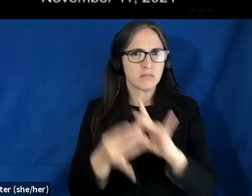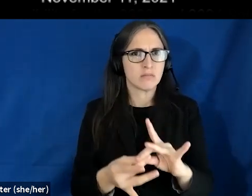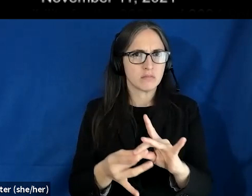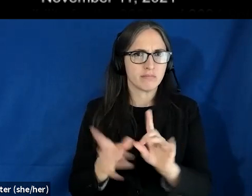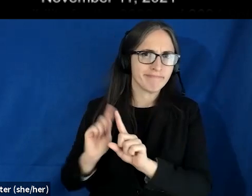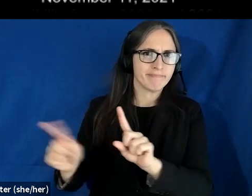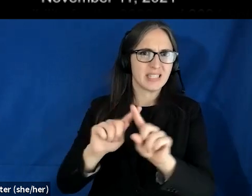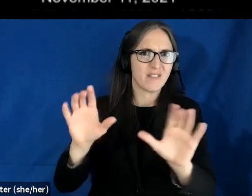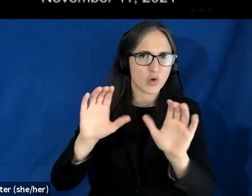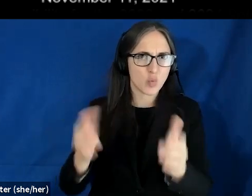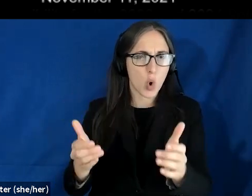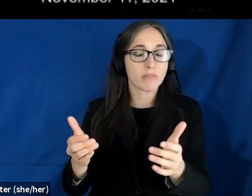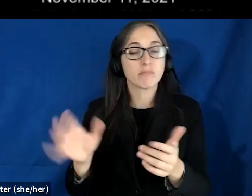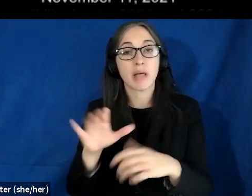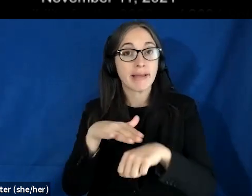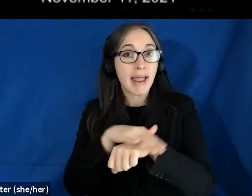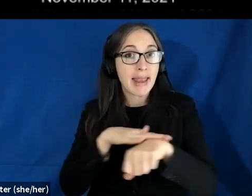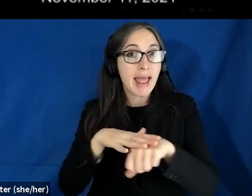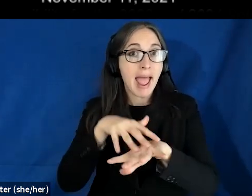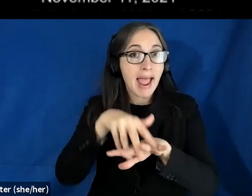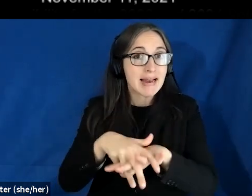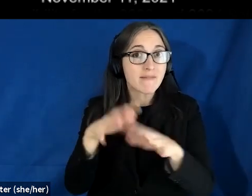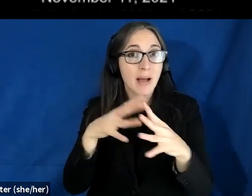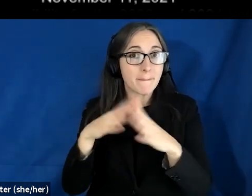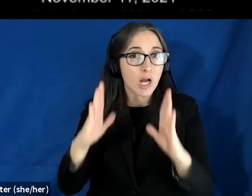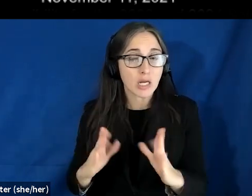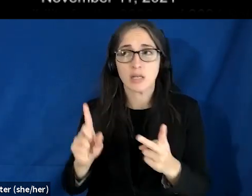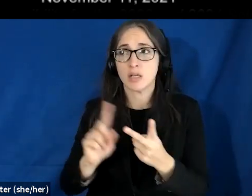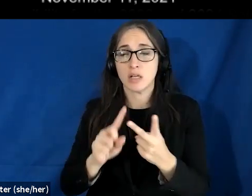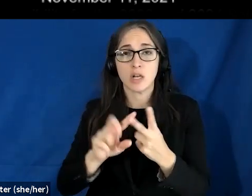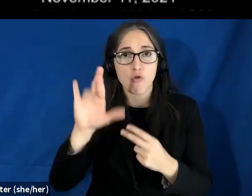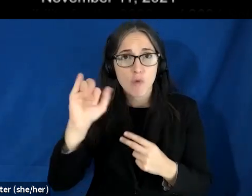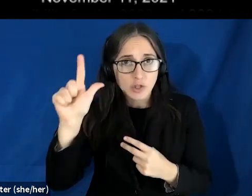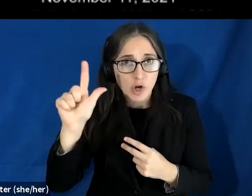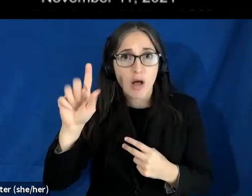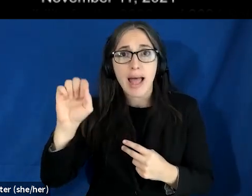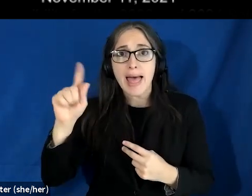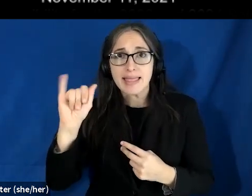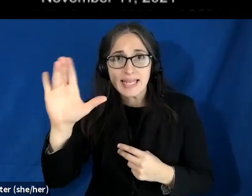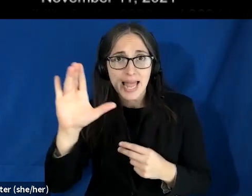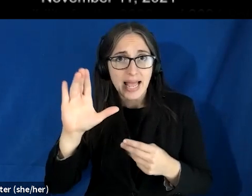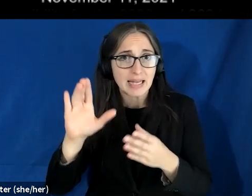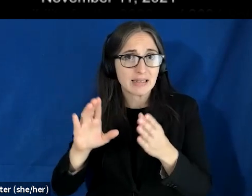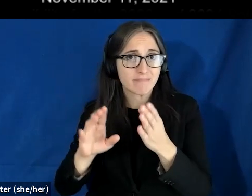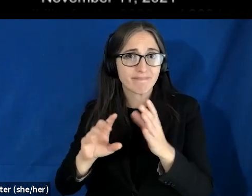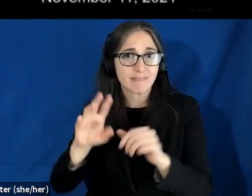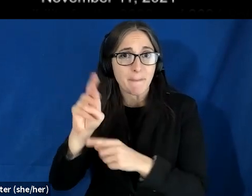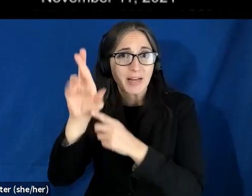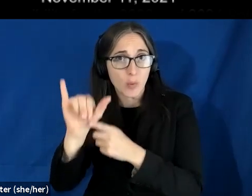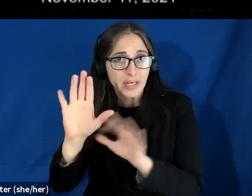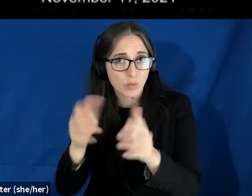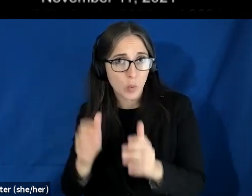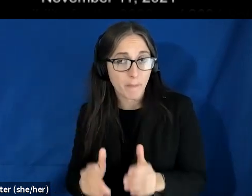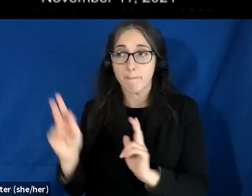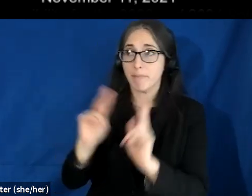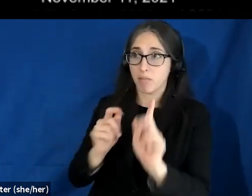various groups like Native Americans, racial ethnic minorities, people with disabilities. And so we changed some of those